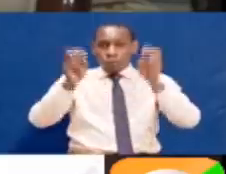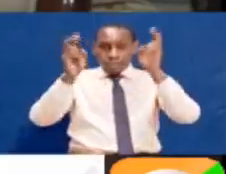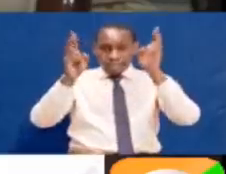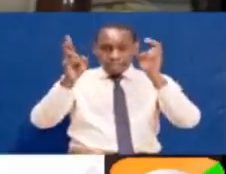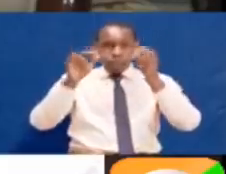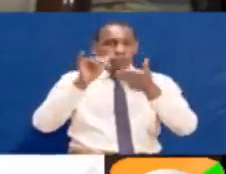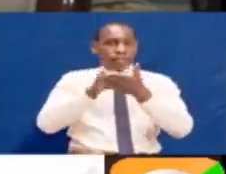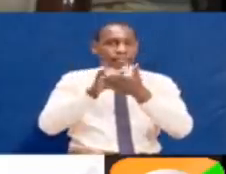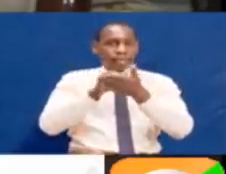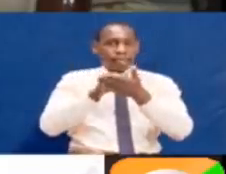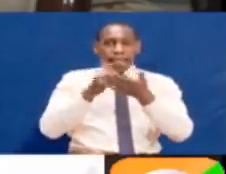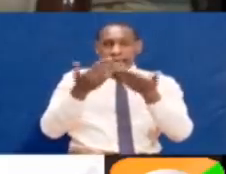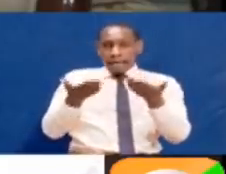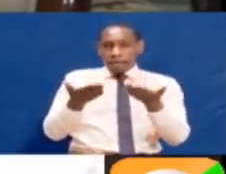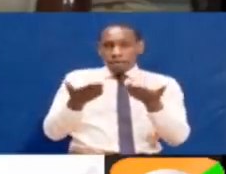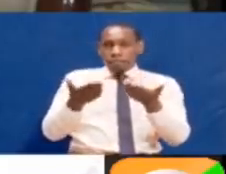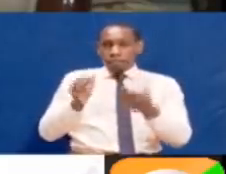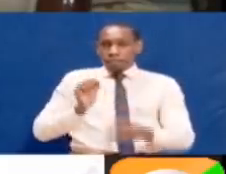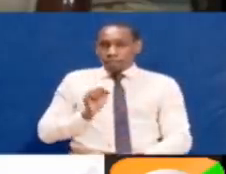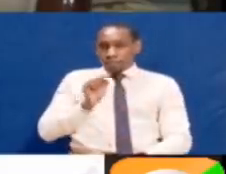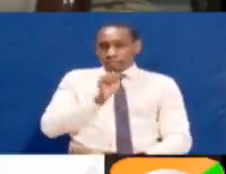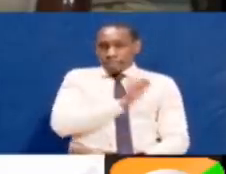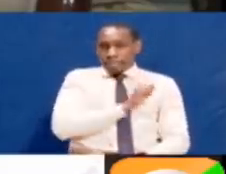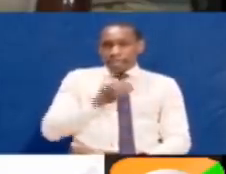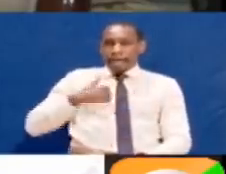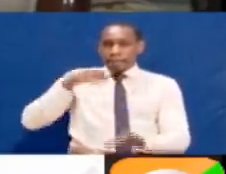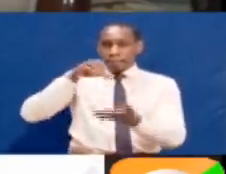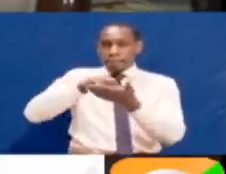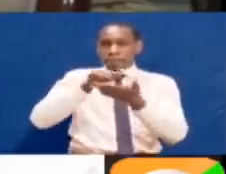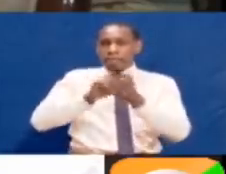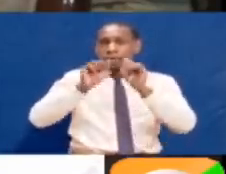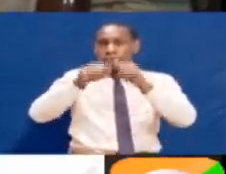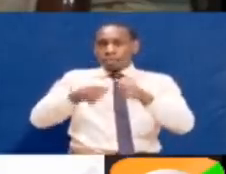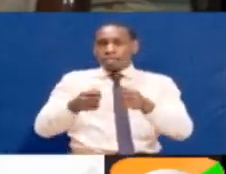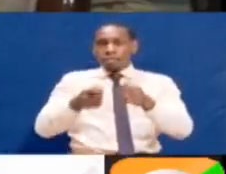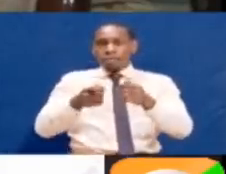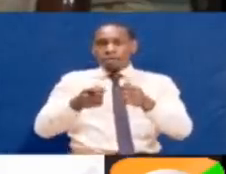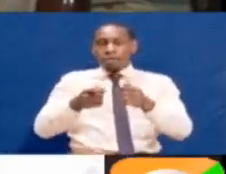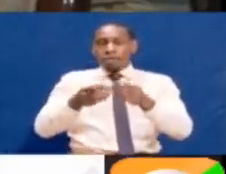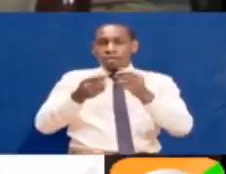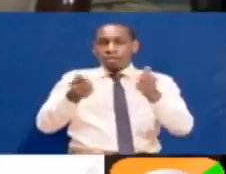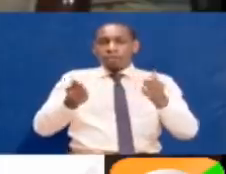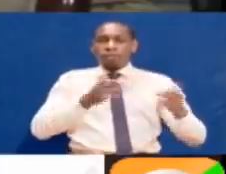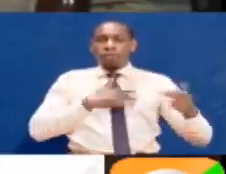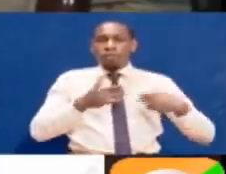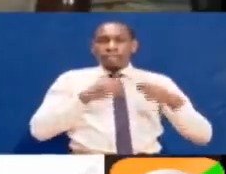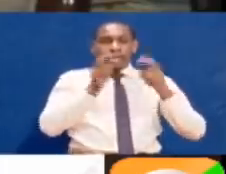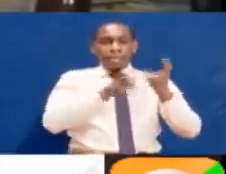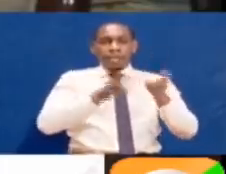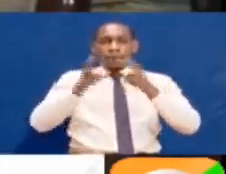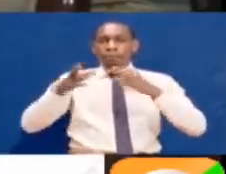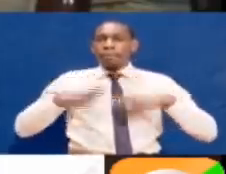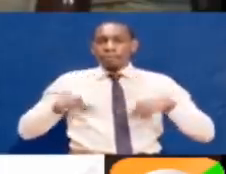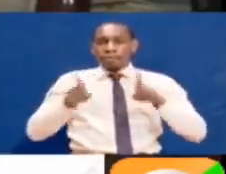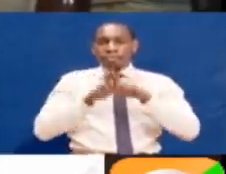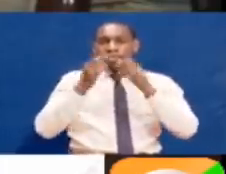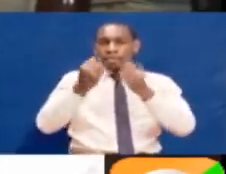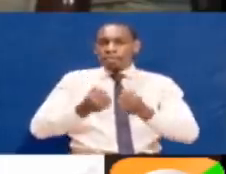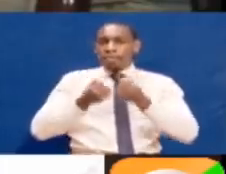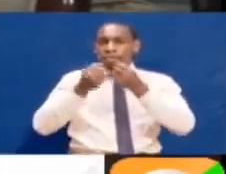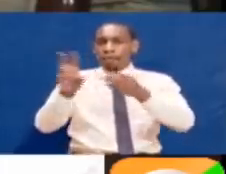issues. Okay. That how do we take Senate to a situation where it will handle concerns of common mwananchi, of strengthening